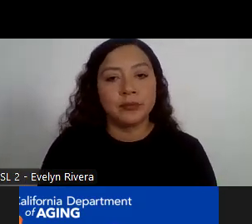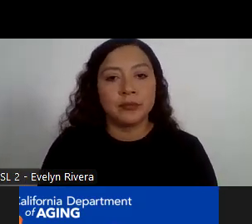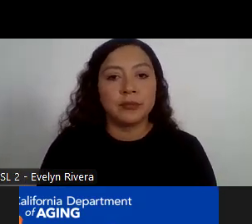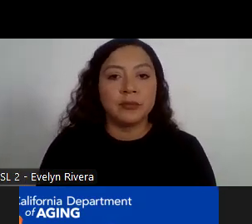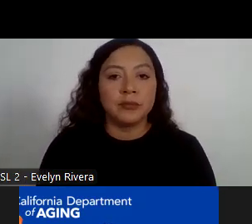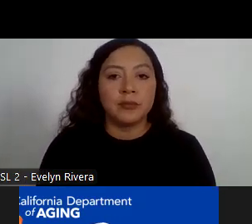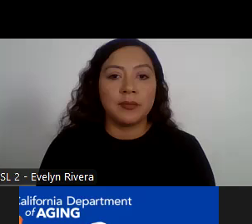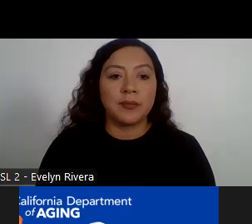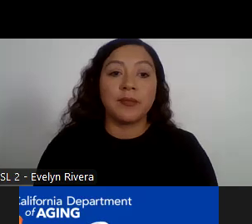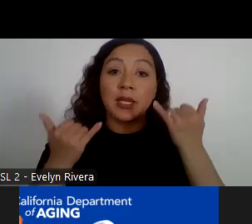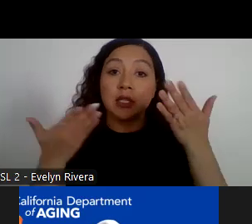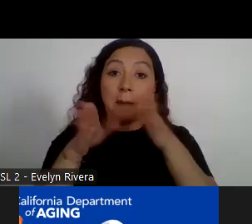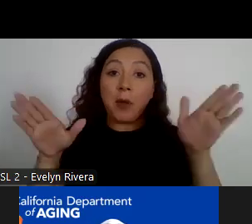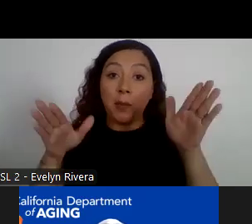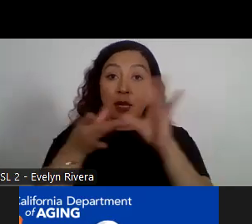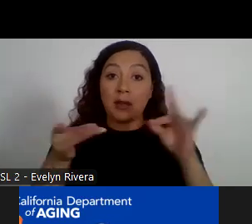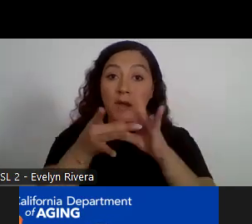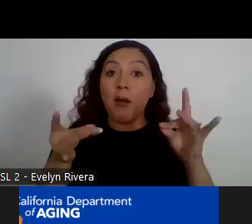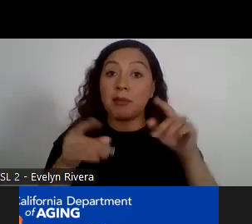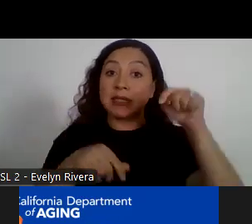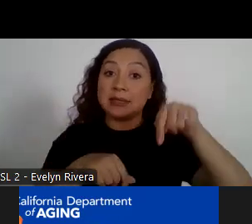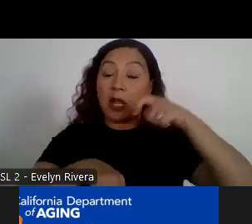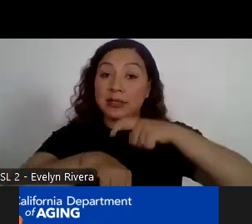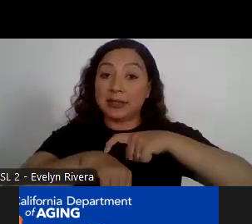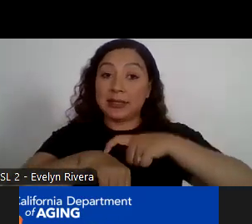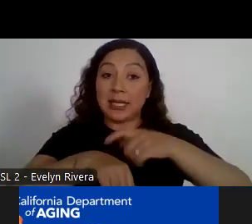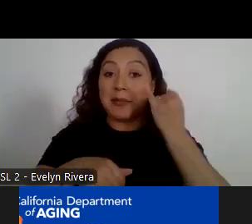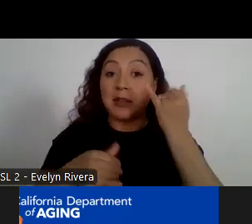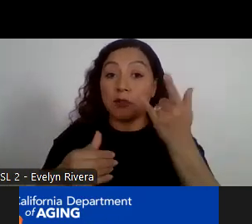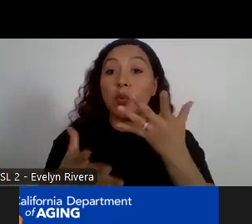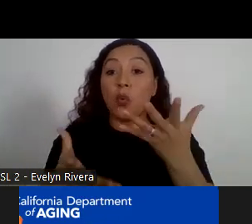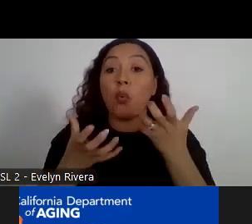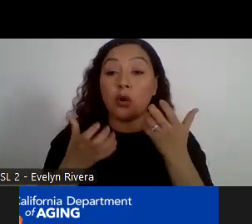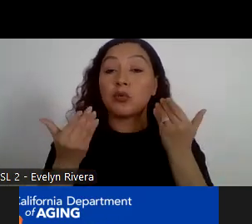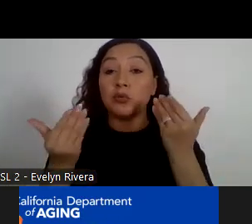This is our public comment period. If you would like to